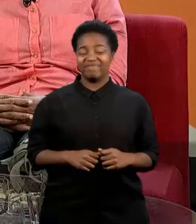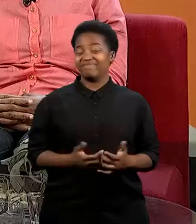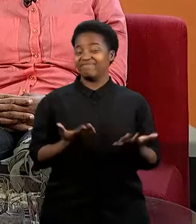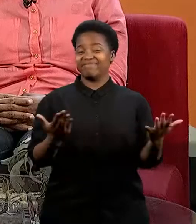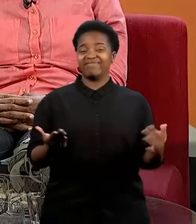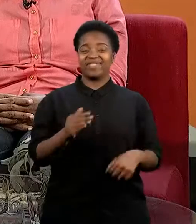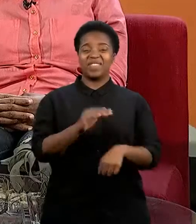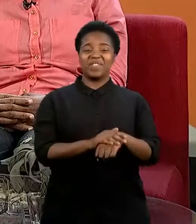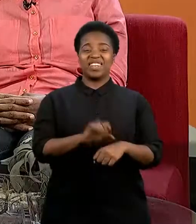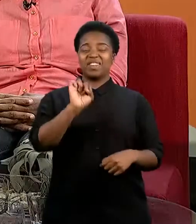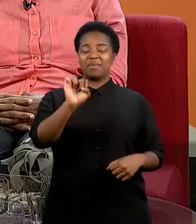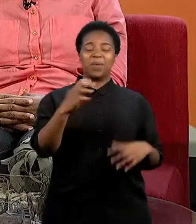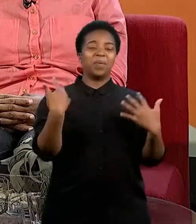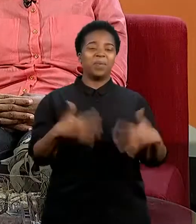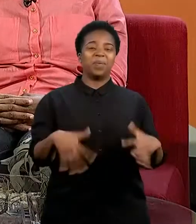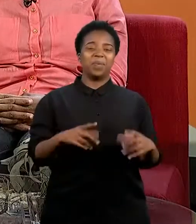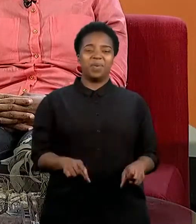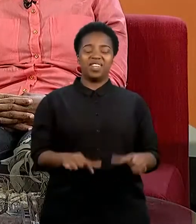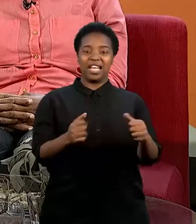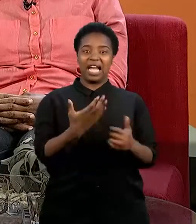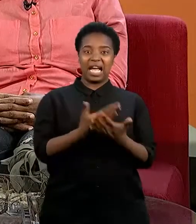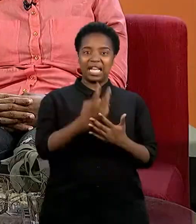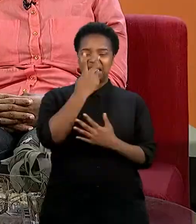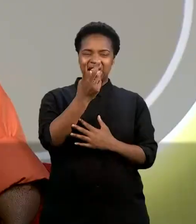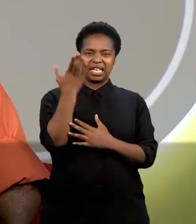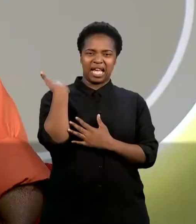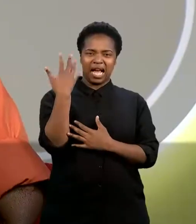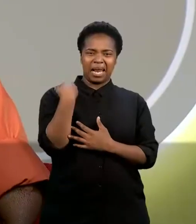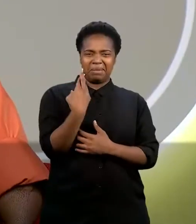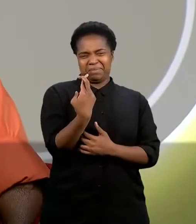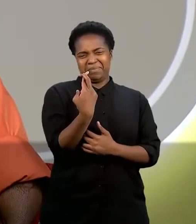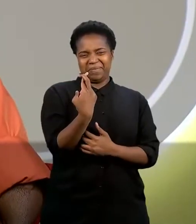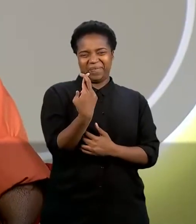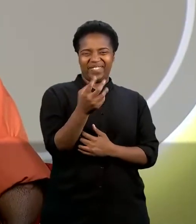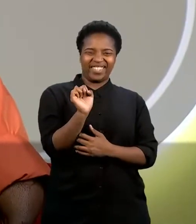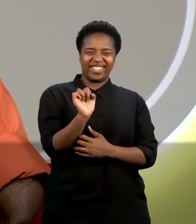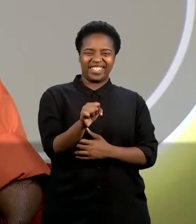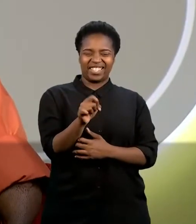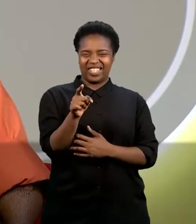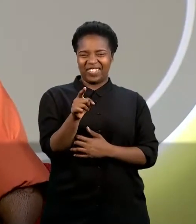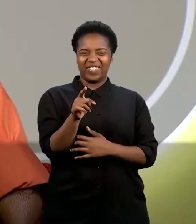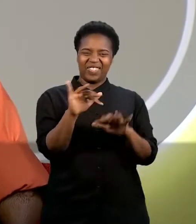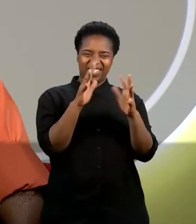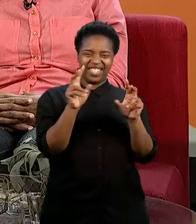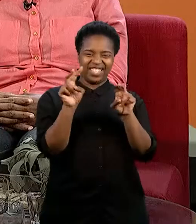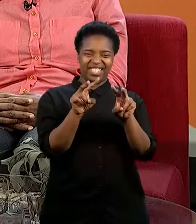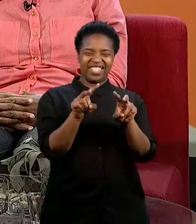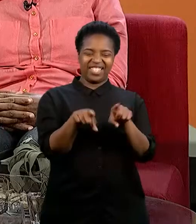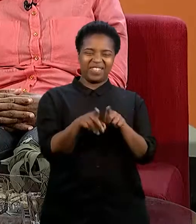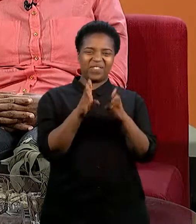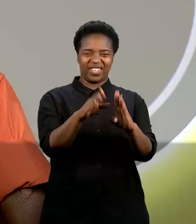Well, ubungani benu buyancomeka ngempela. Kuyabonakala ukuthi kudala nizwana futhi niyibona imhlaba ngendlela